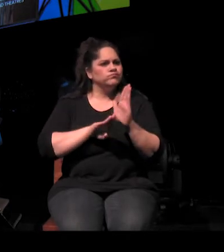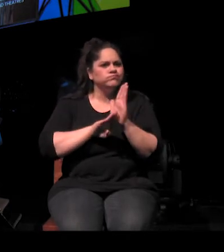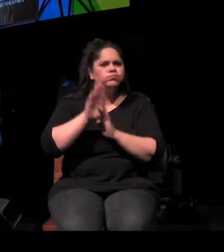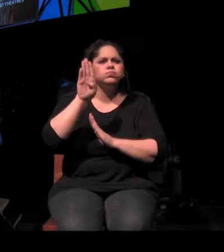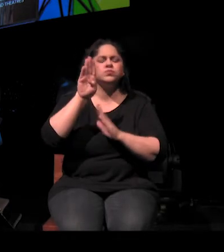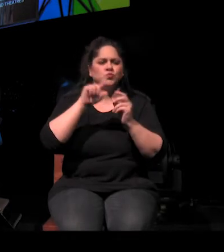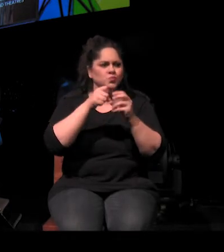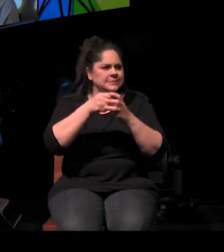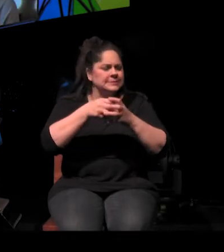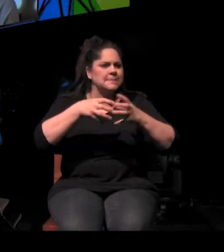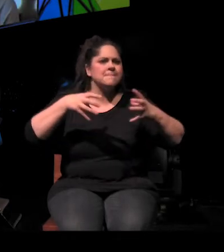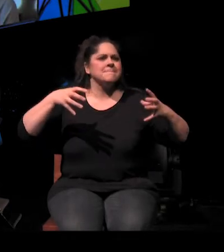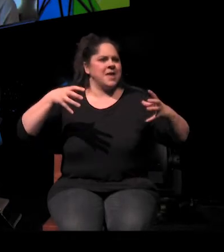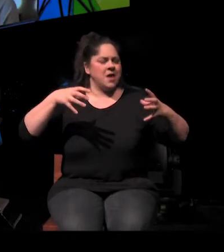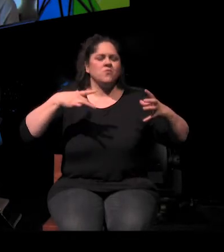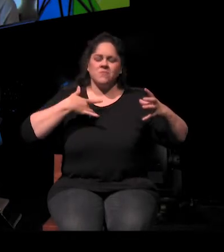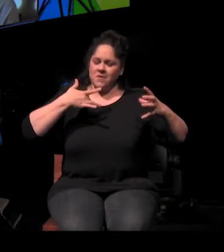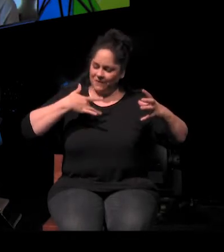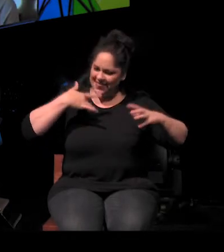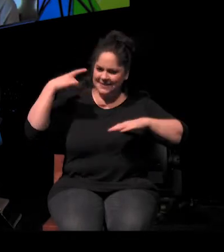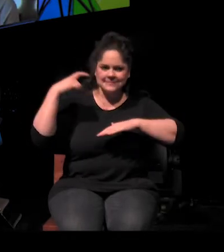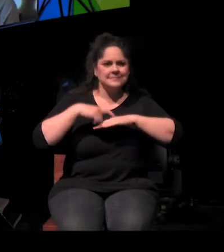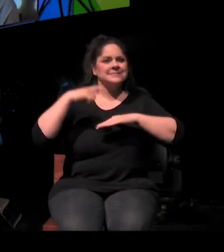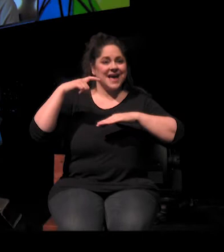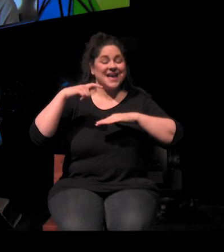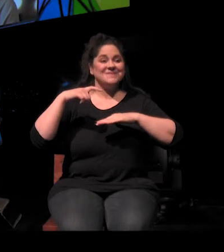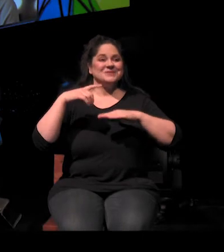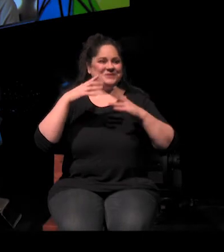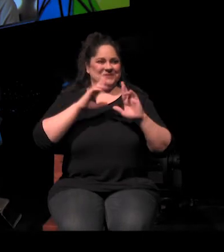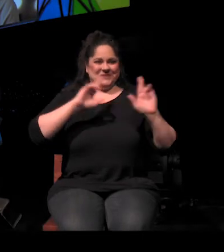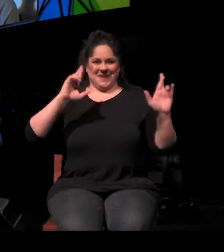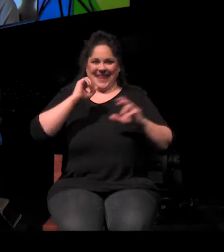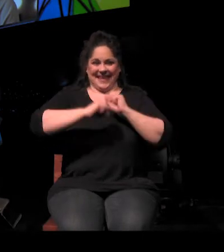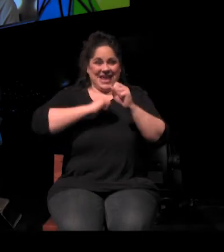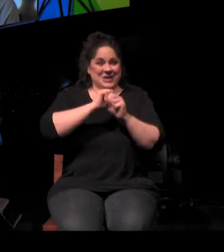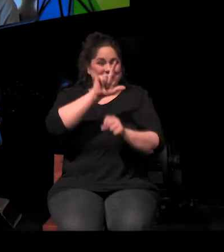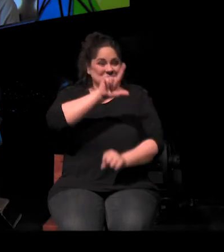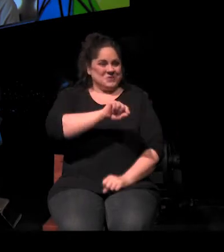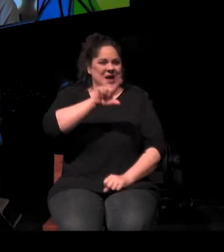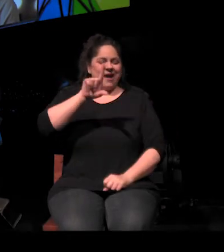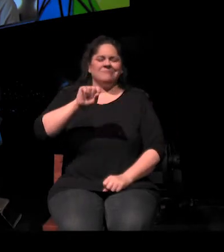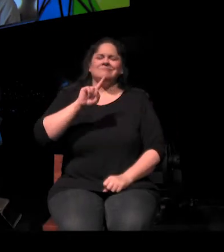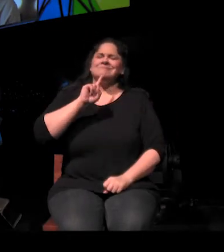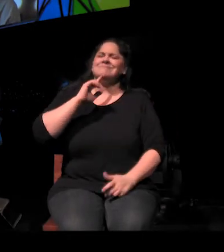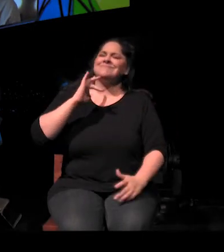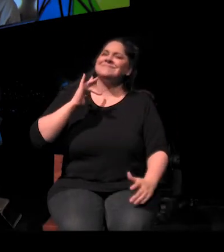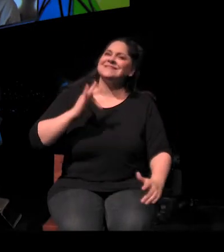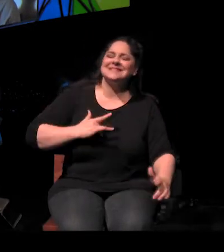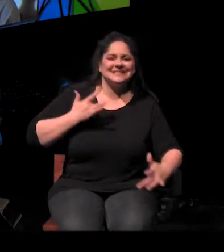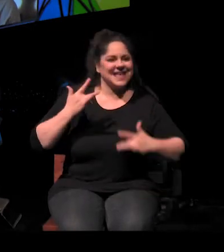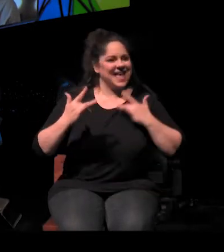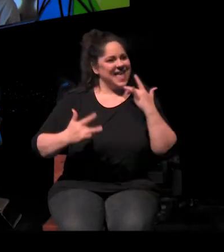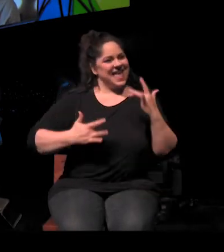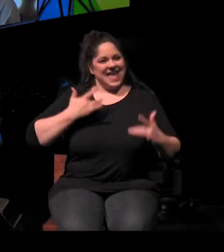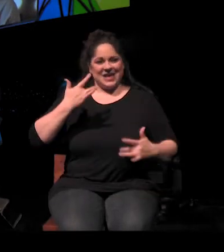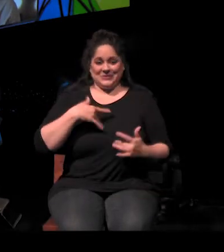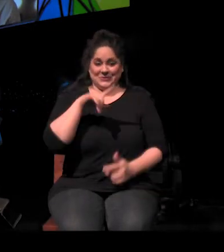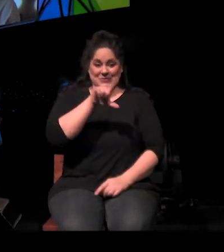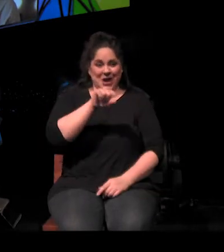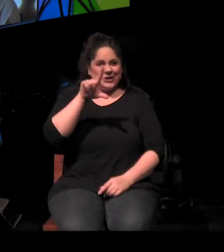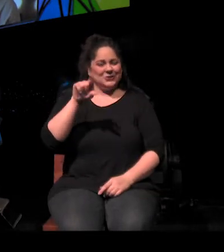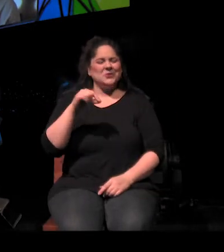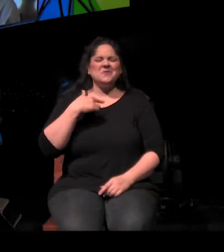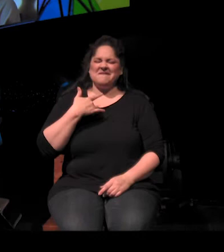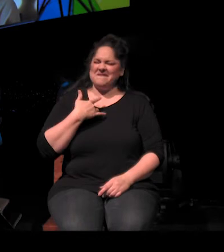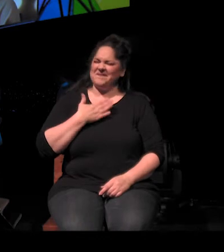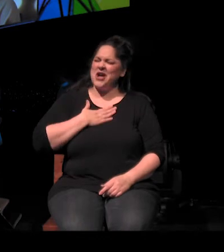grow. It's time to expand. And so as we walked into 2020, we were so excited. And we saw 2020 as a year of growth